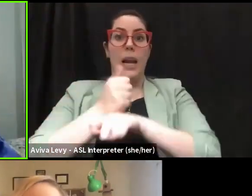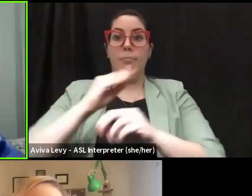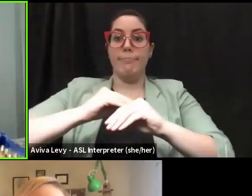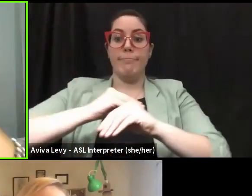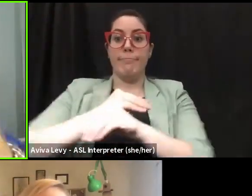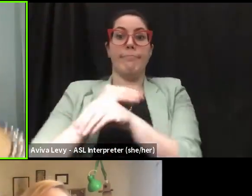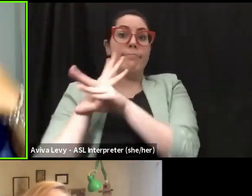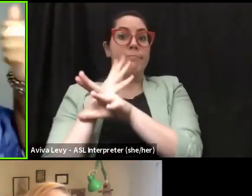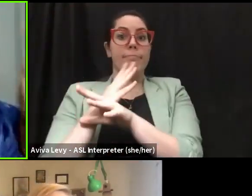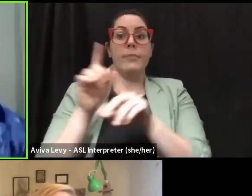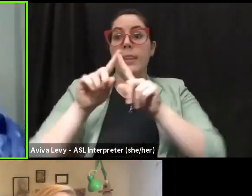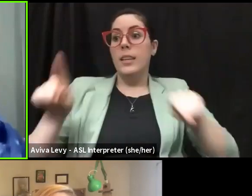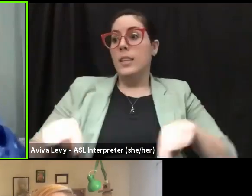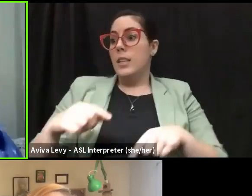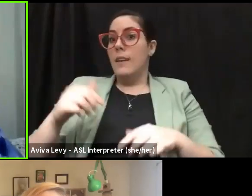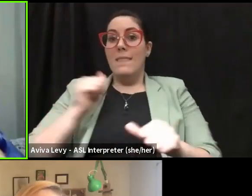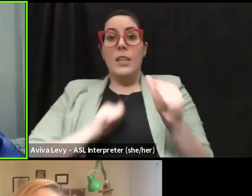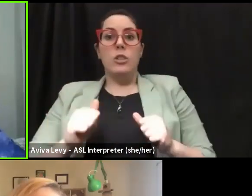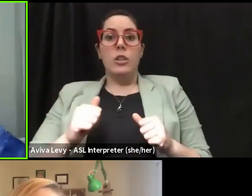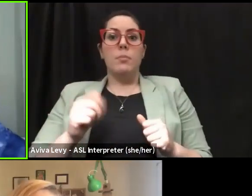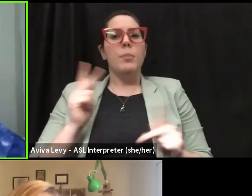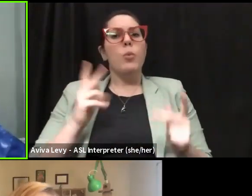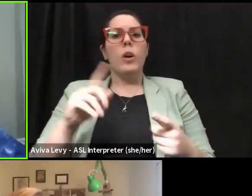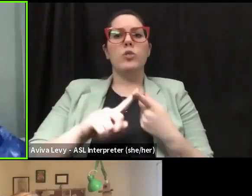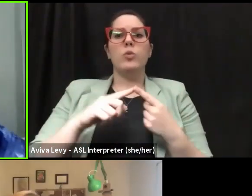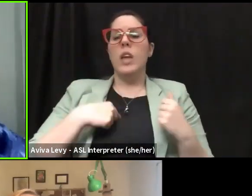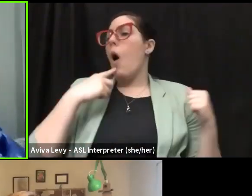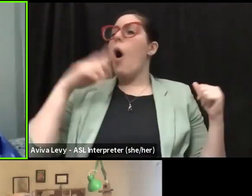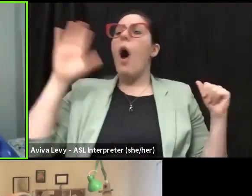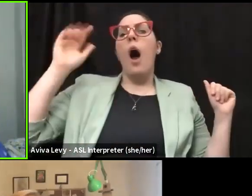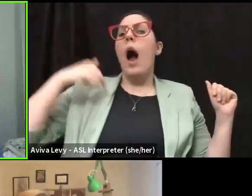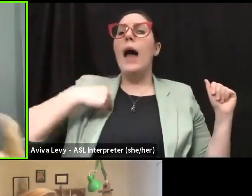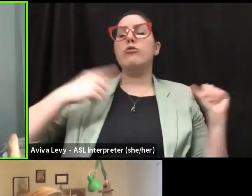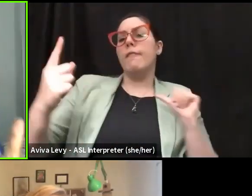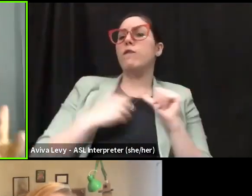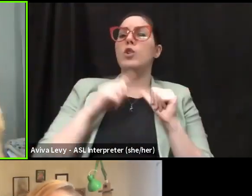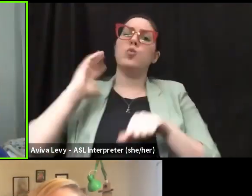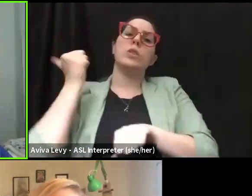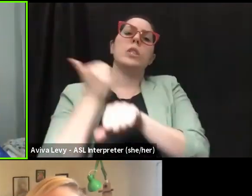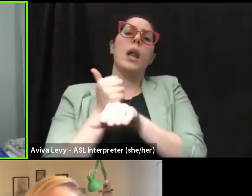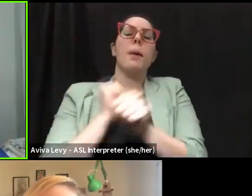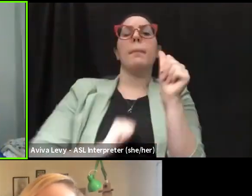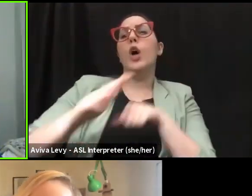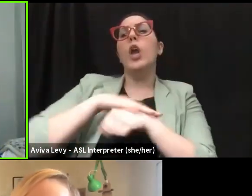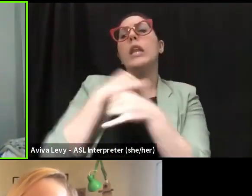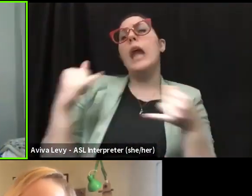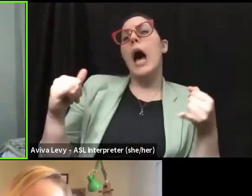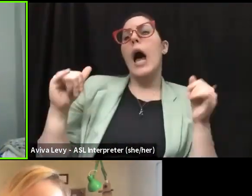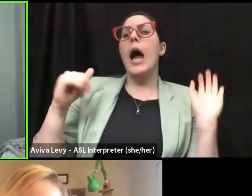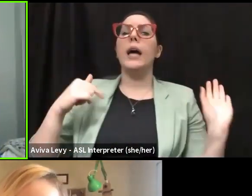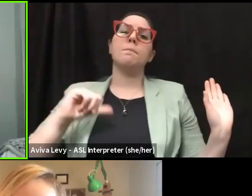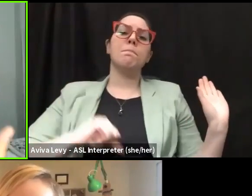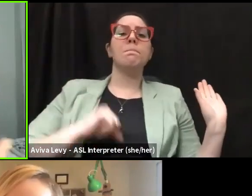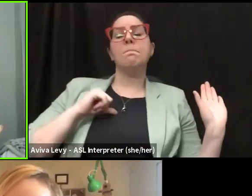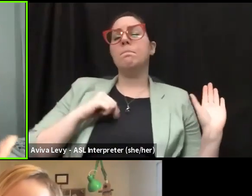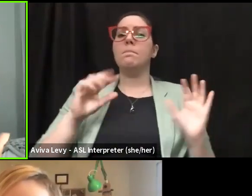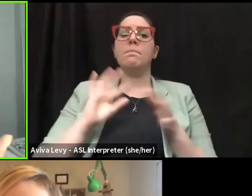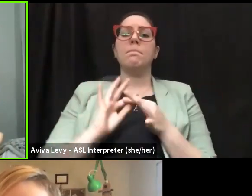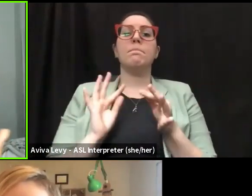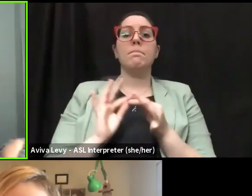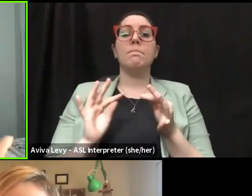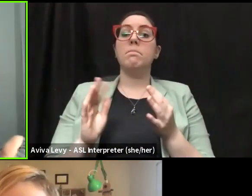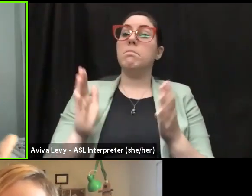remain present and to say, I was the first two and, you know, we did a play, and which is great. And I understand that. And I believe